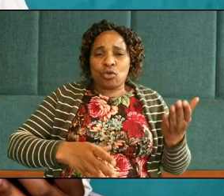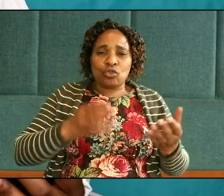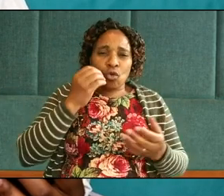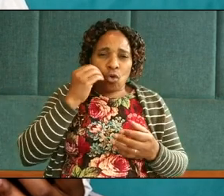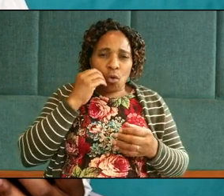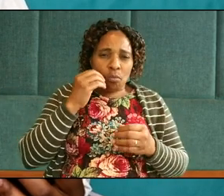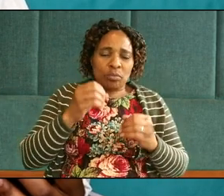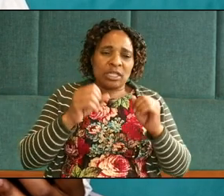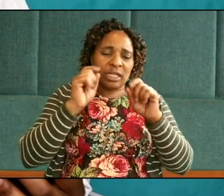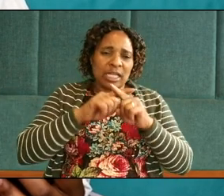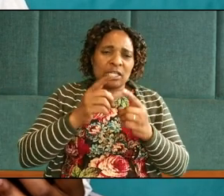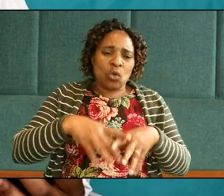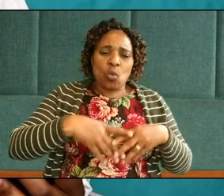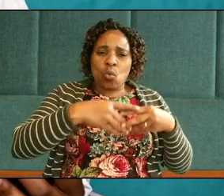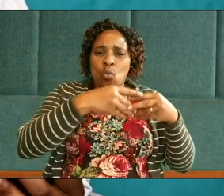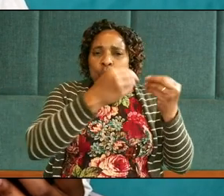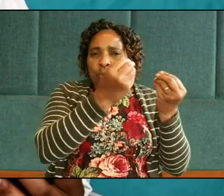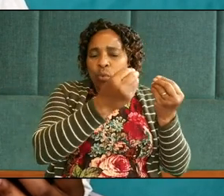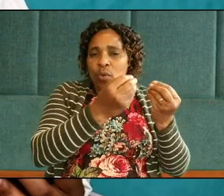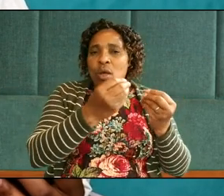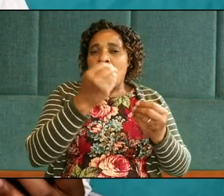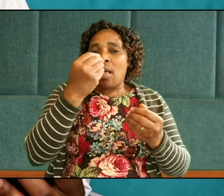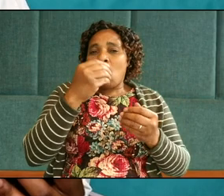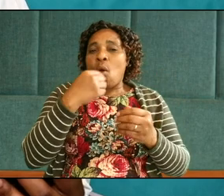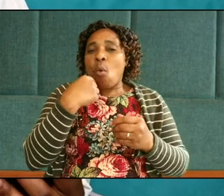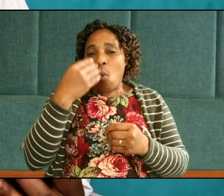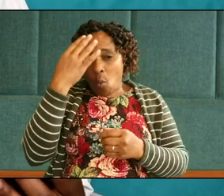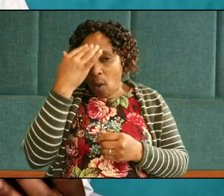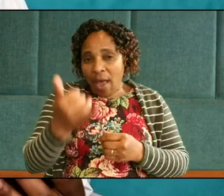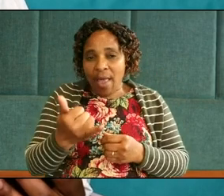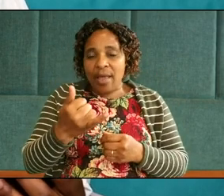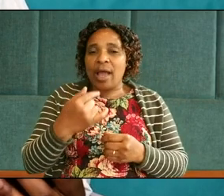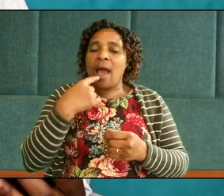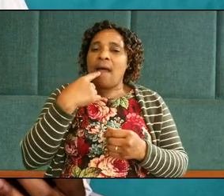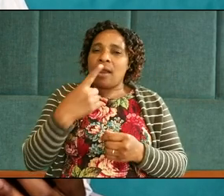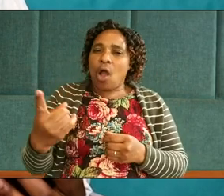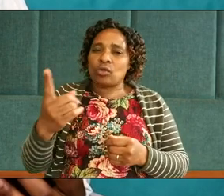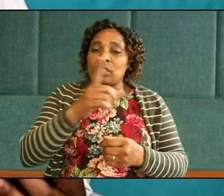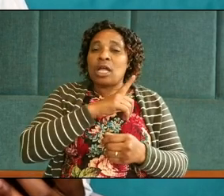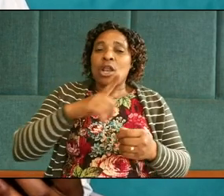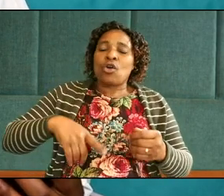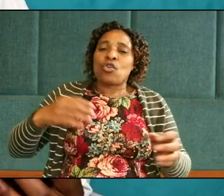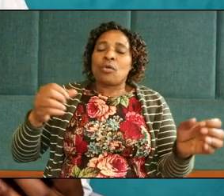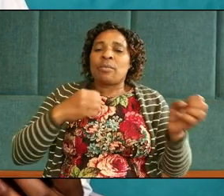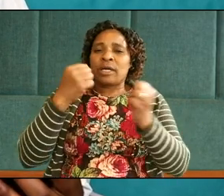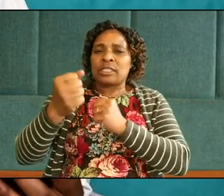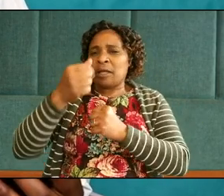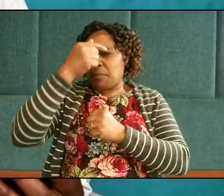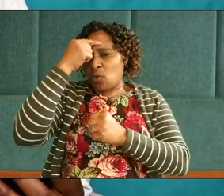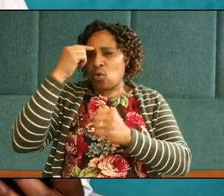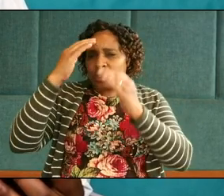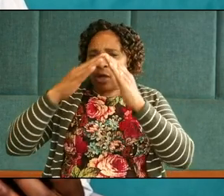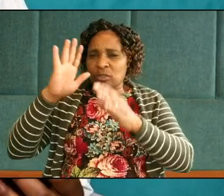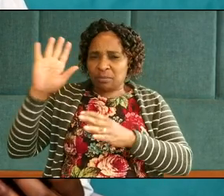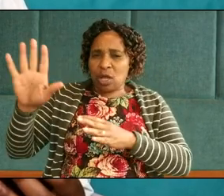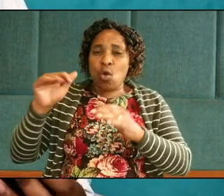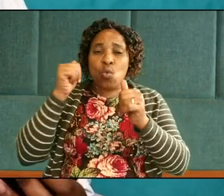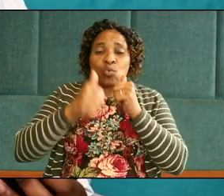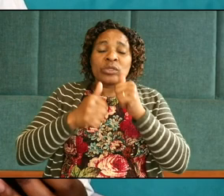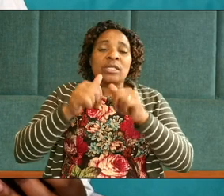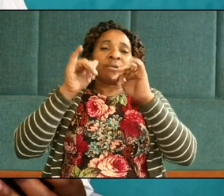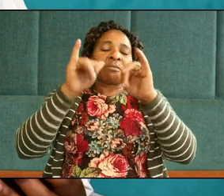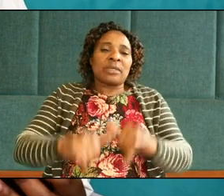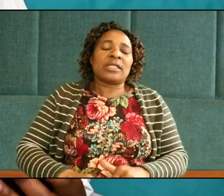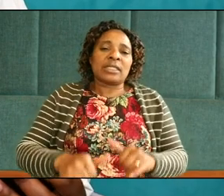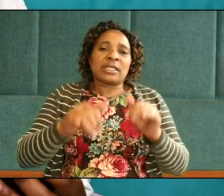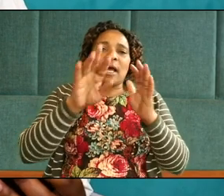away. Why? Declares the Lord Almighty. Because of my house, which remains a ruin, while each